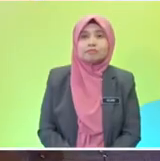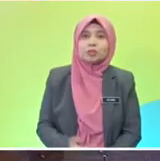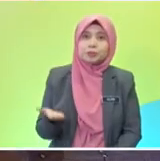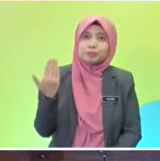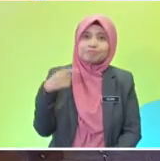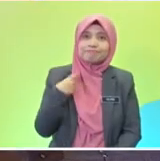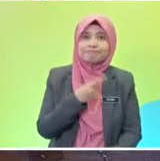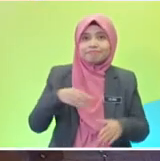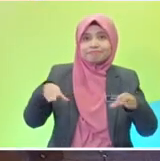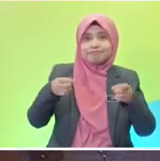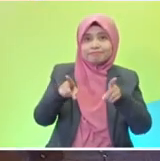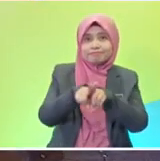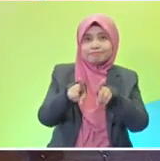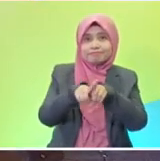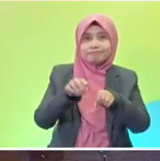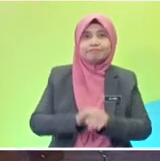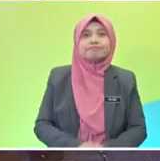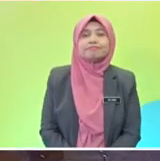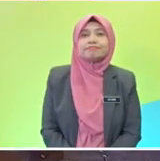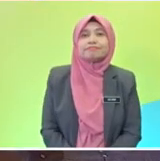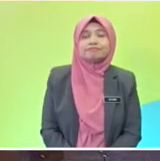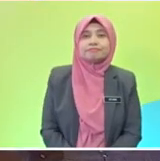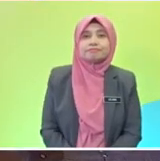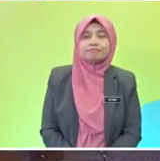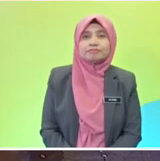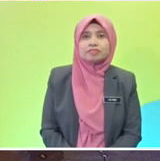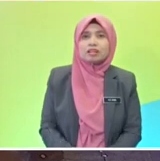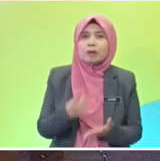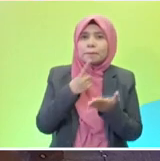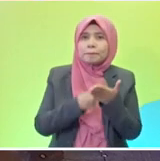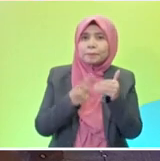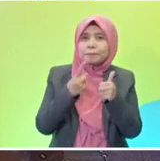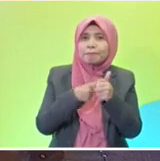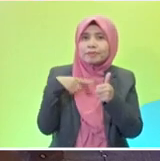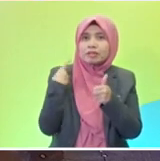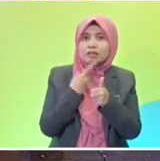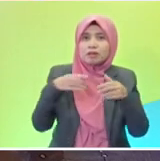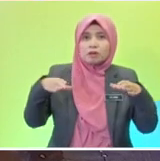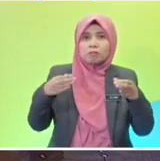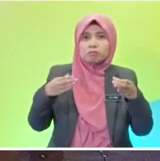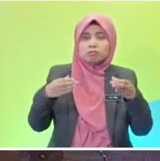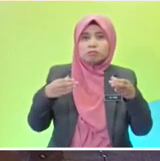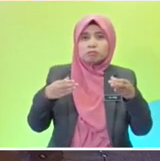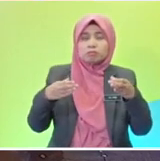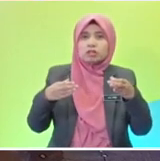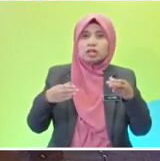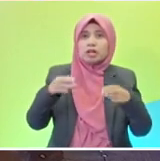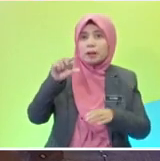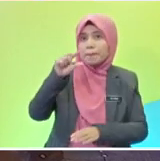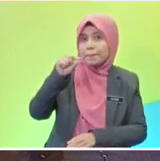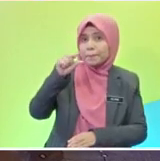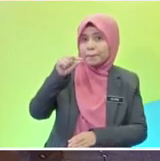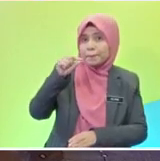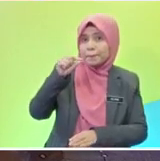start, teacher. Okay, I can't wait. Okay, now. What do we do first, teacher? First, we glue the